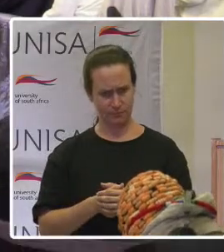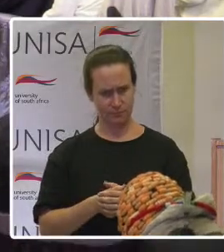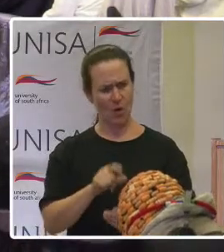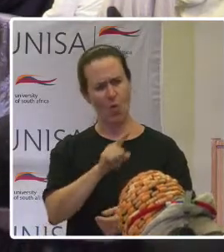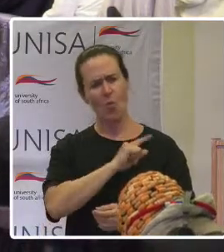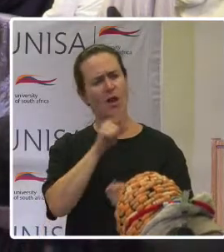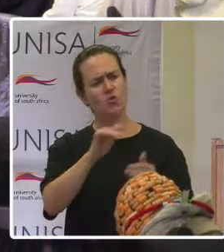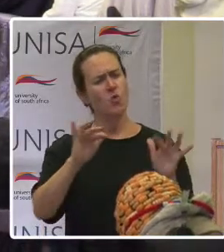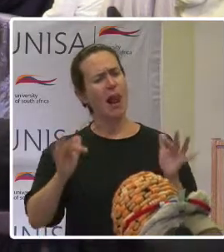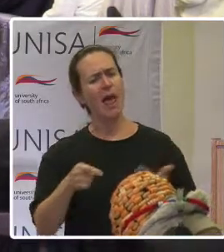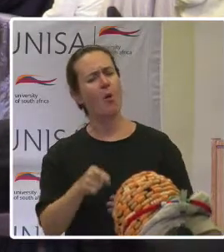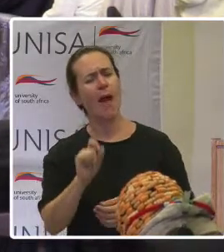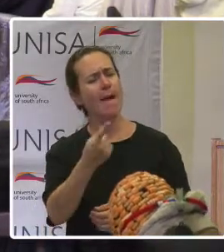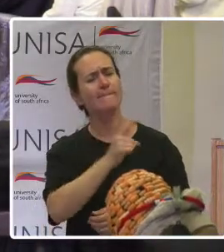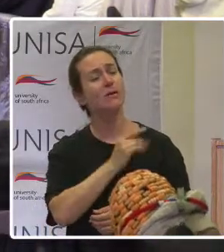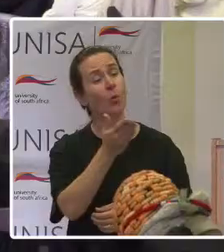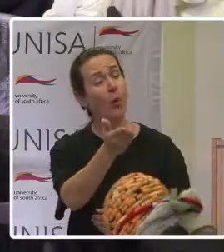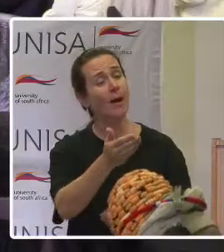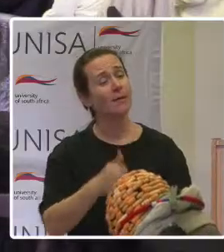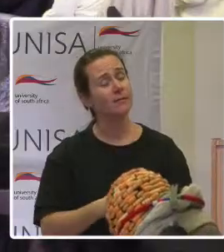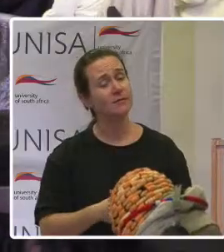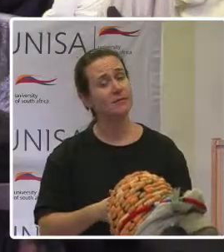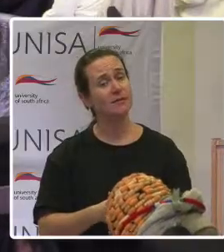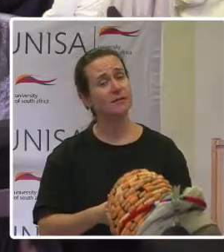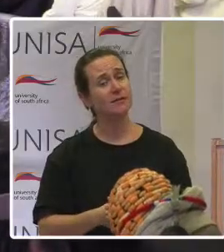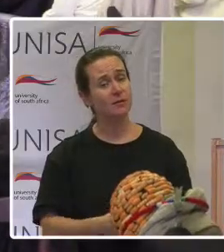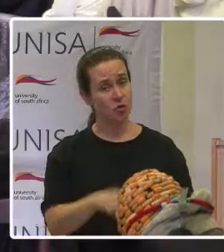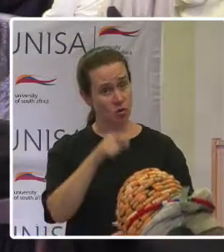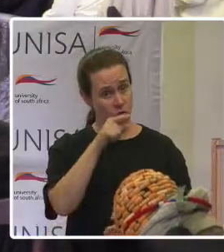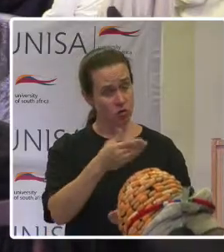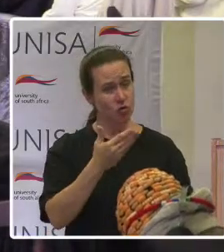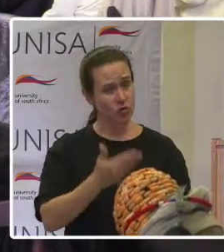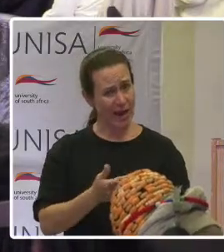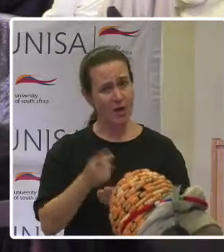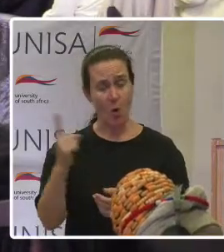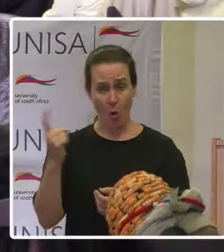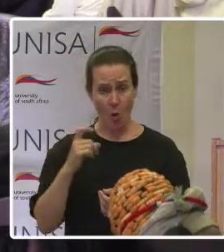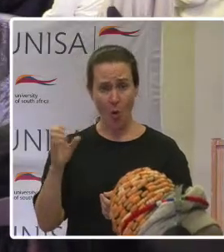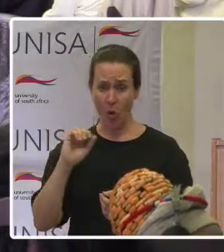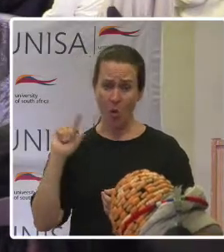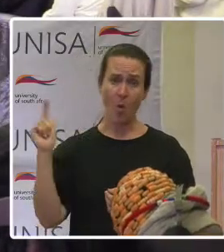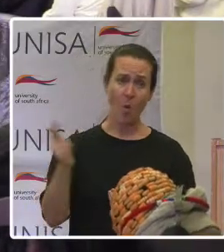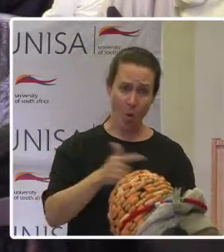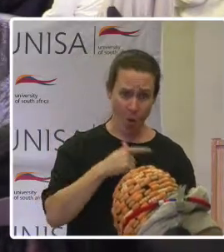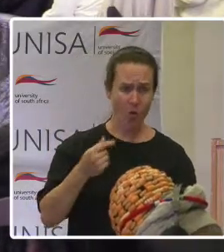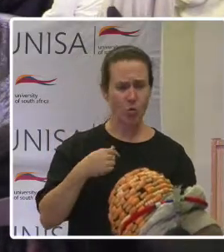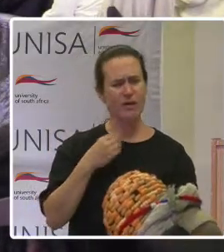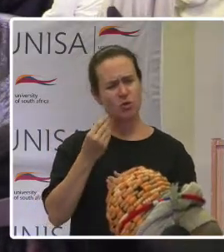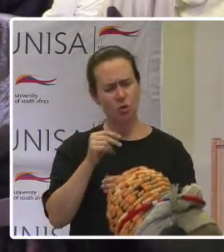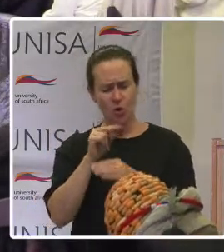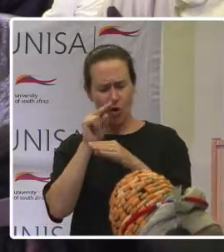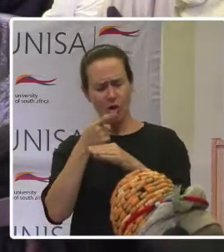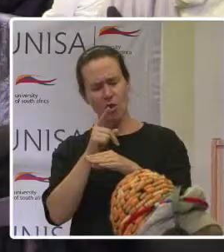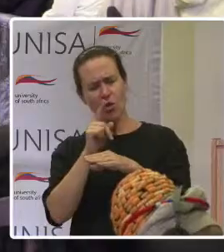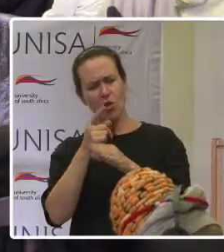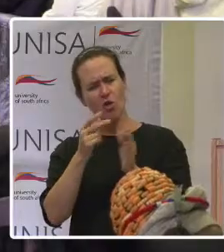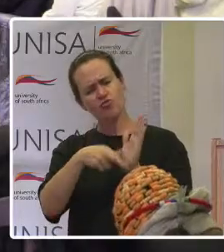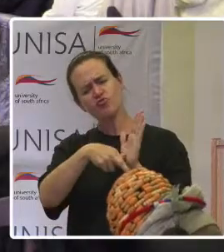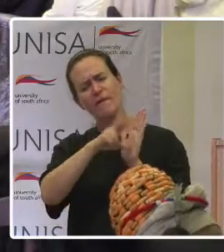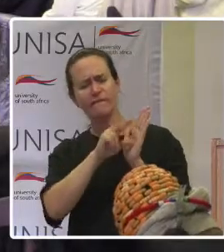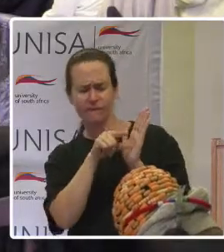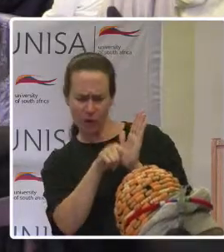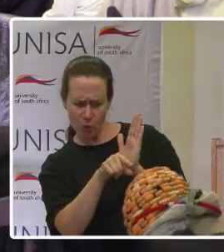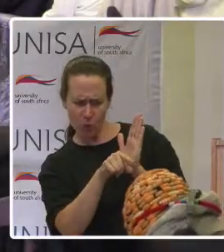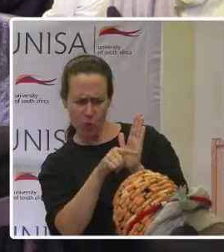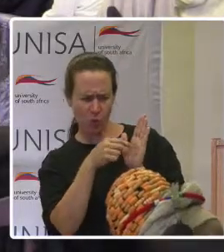this docking? Because you could actually call all of us, we do a review, or we call